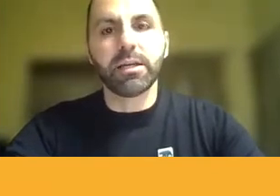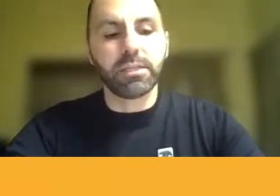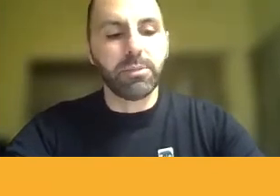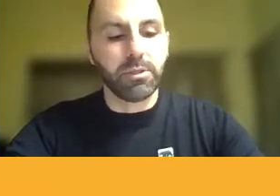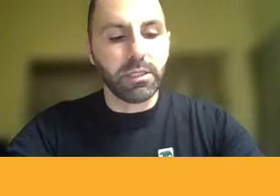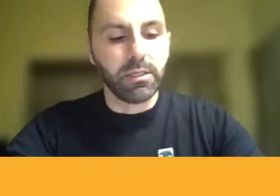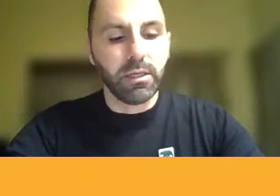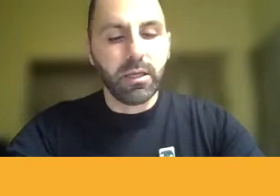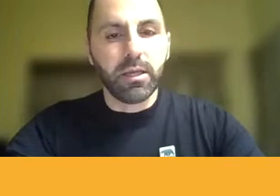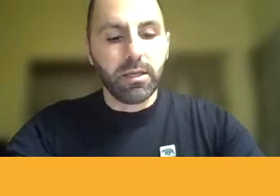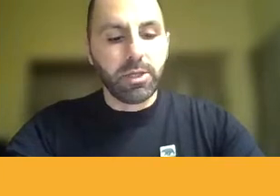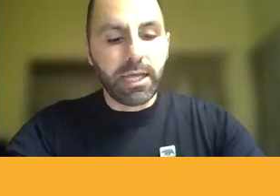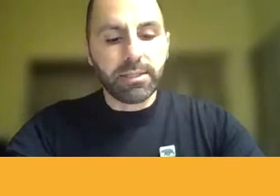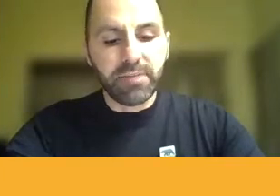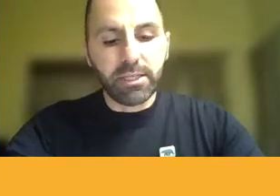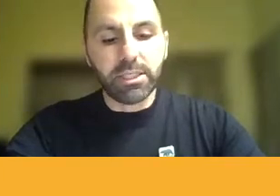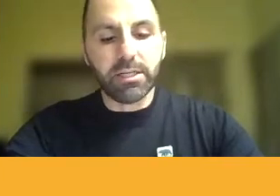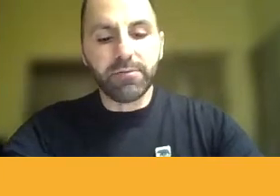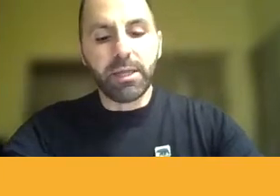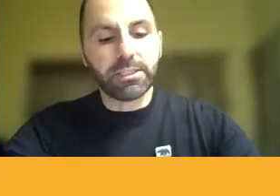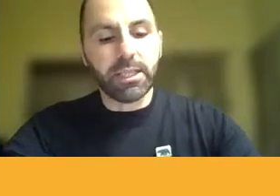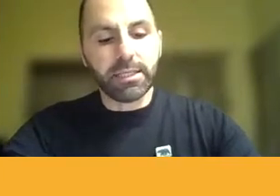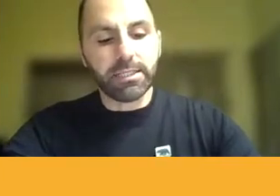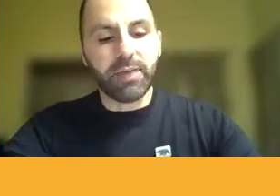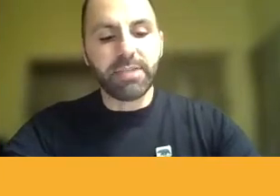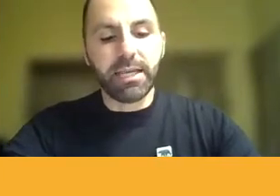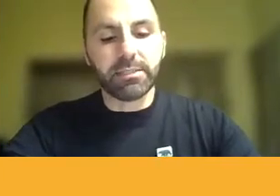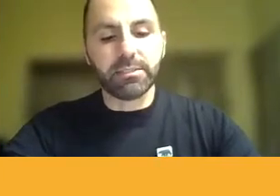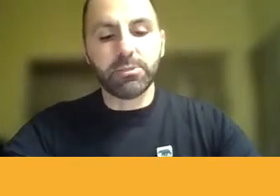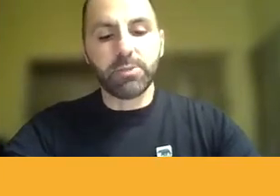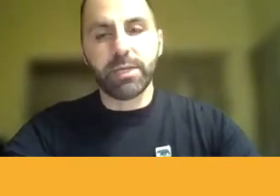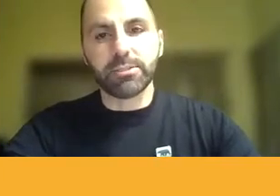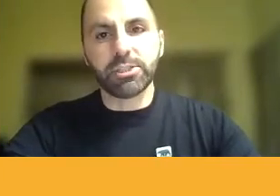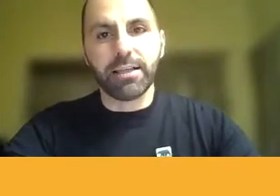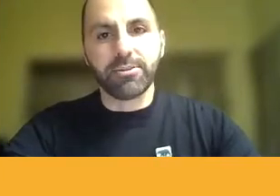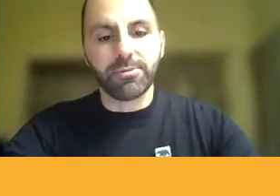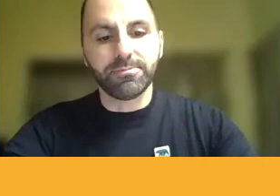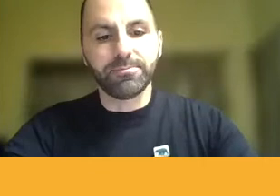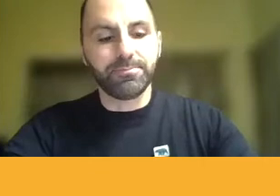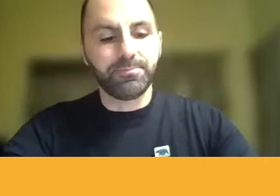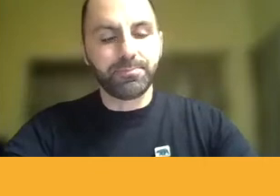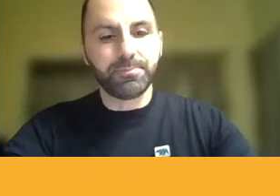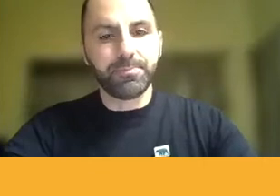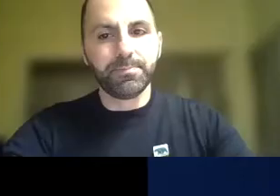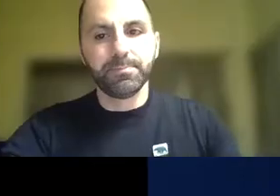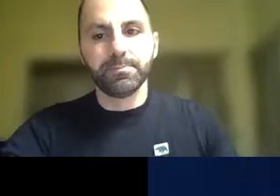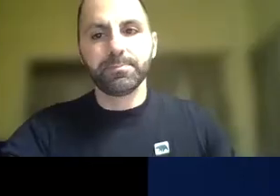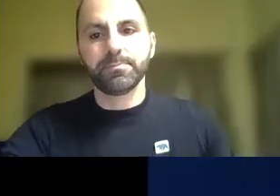support within their community. Check out this video to hear from other delegates who have taken the Trail Raiser Challenge.